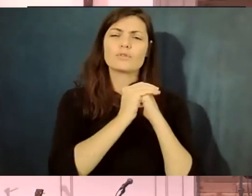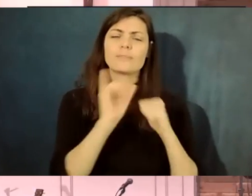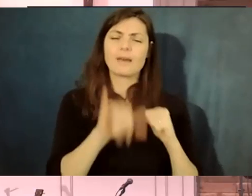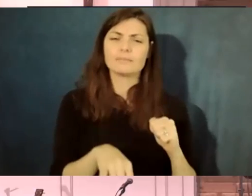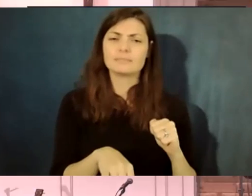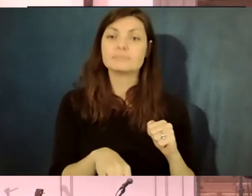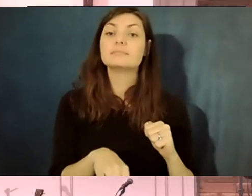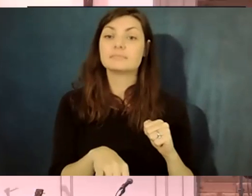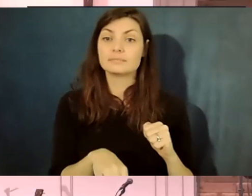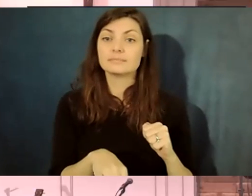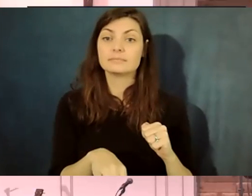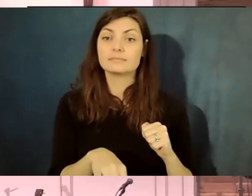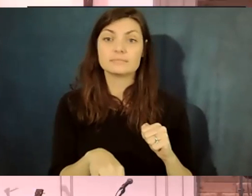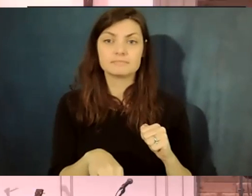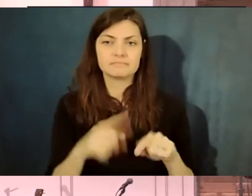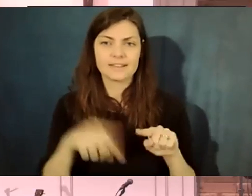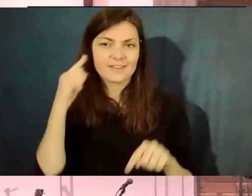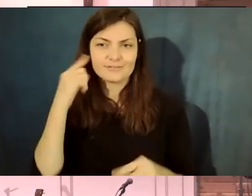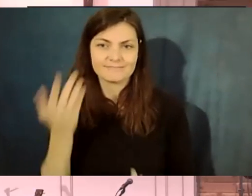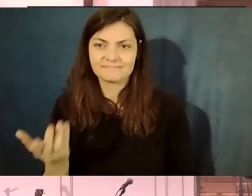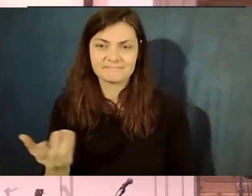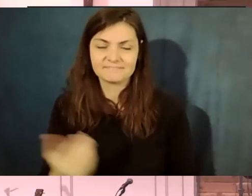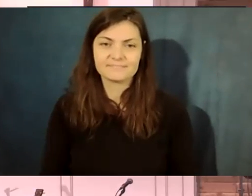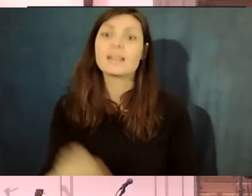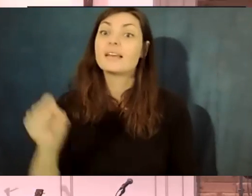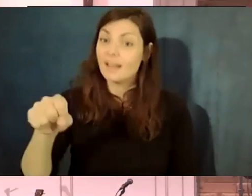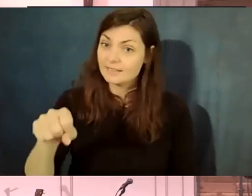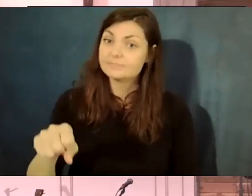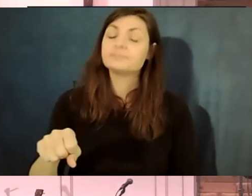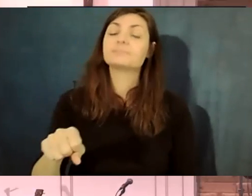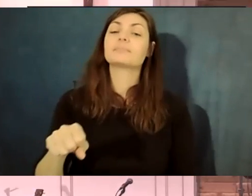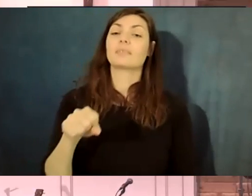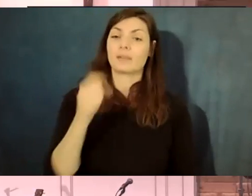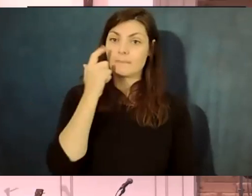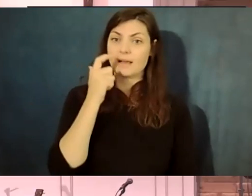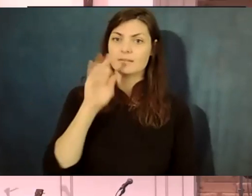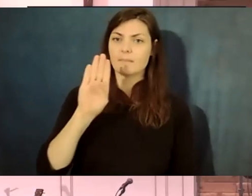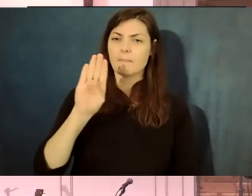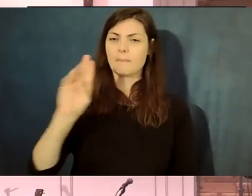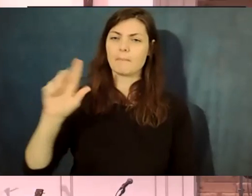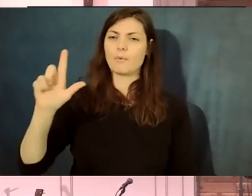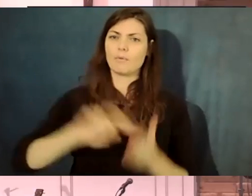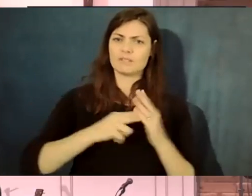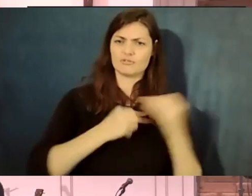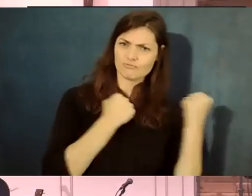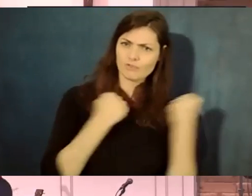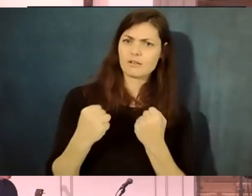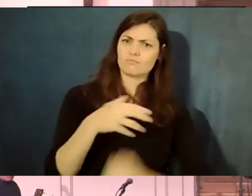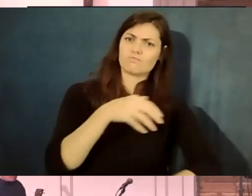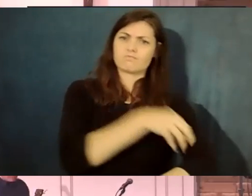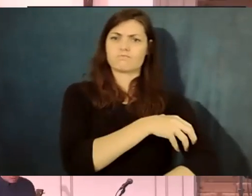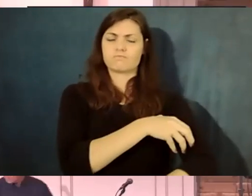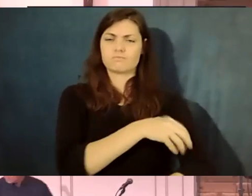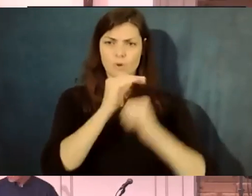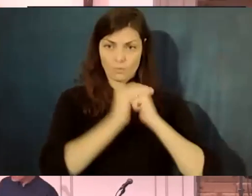Yeah. Say again. Yeah, both. Because bulls are a symbol of strength. And they